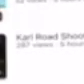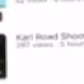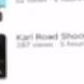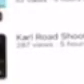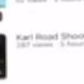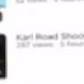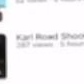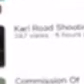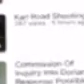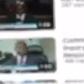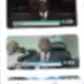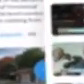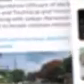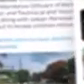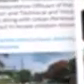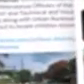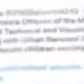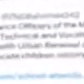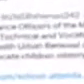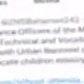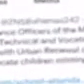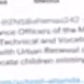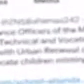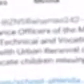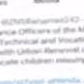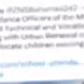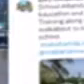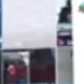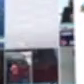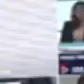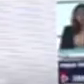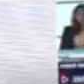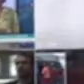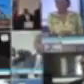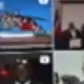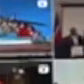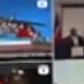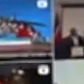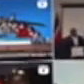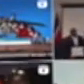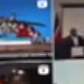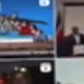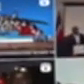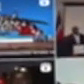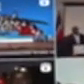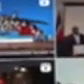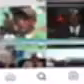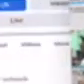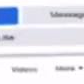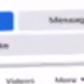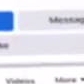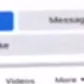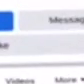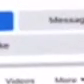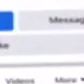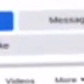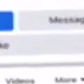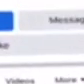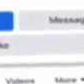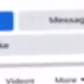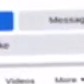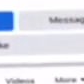to our YouTube channel or follow us on X, TikTok, Instagram, or Facebook.